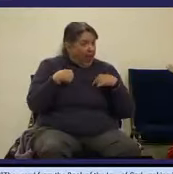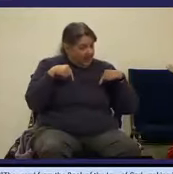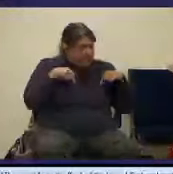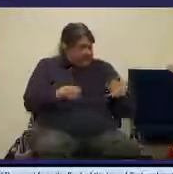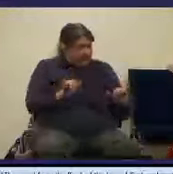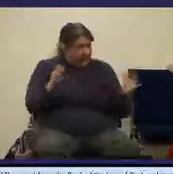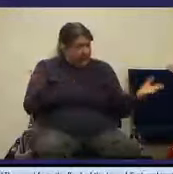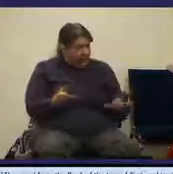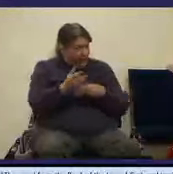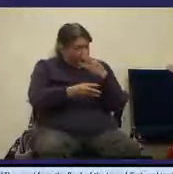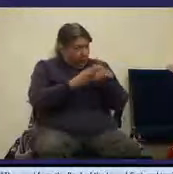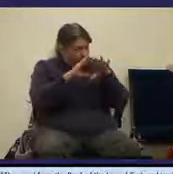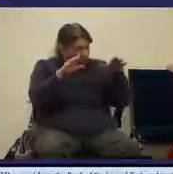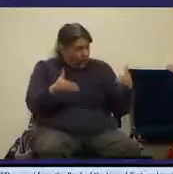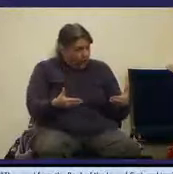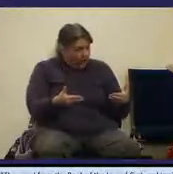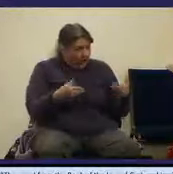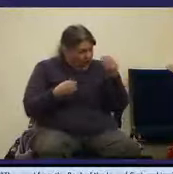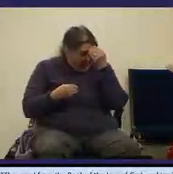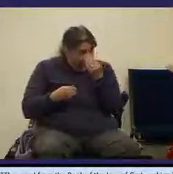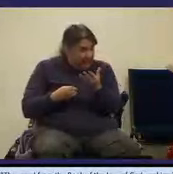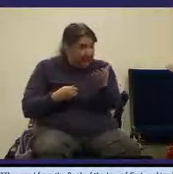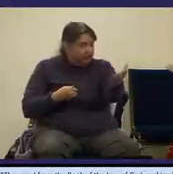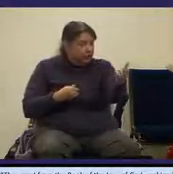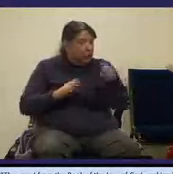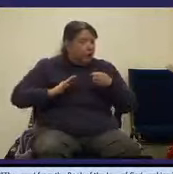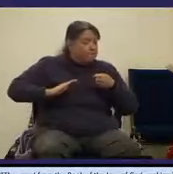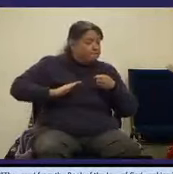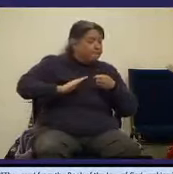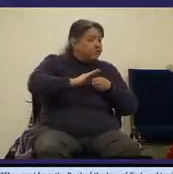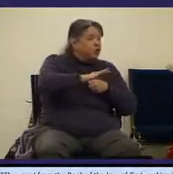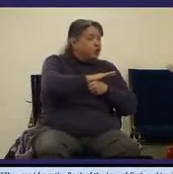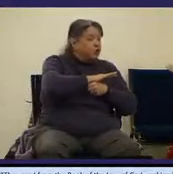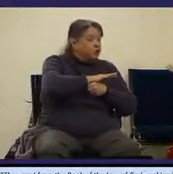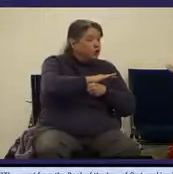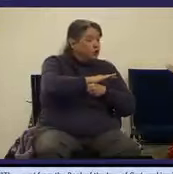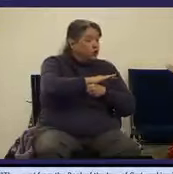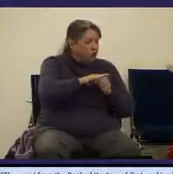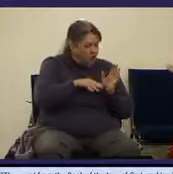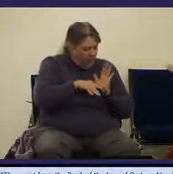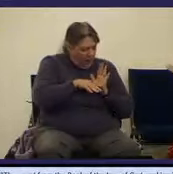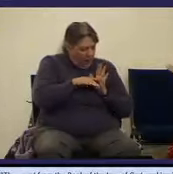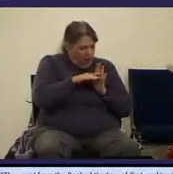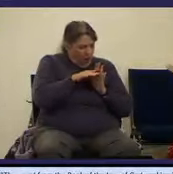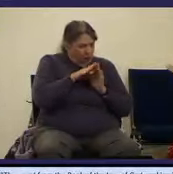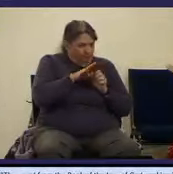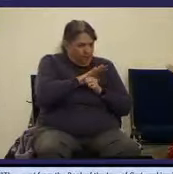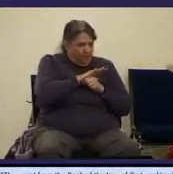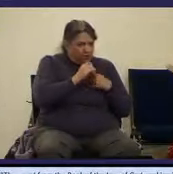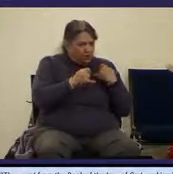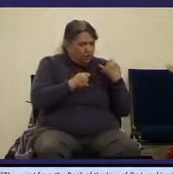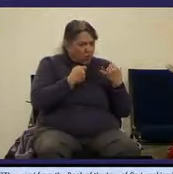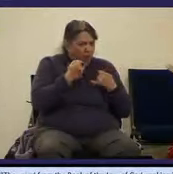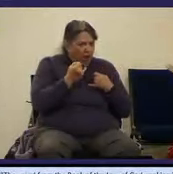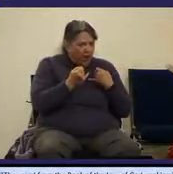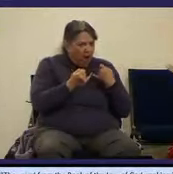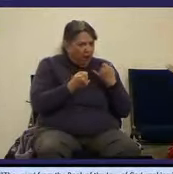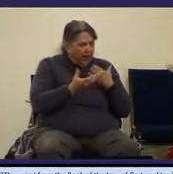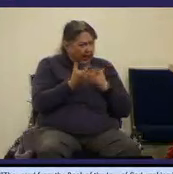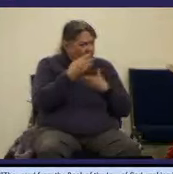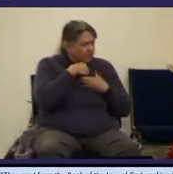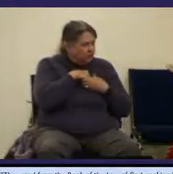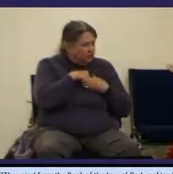you may have the full measure of my joy within you.